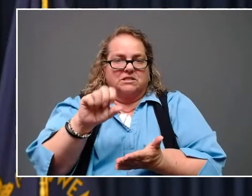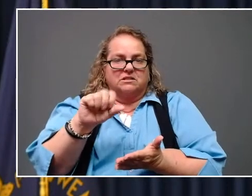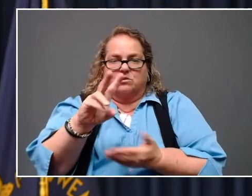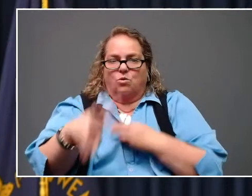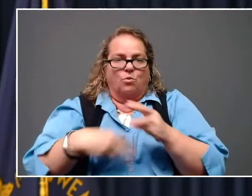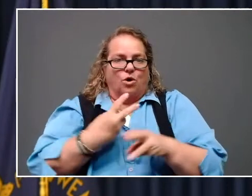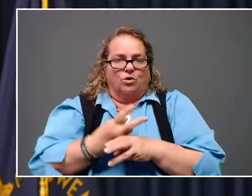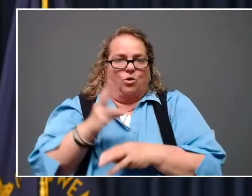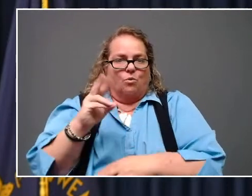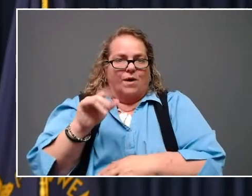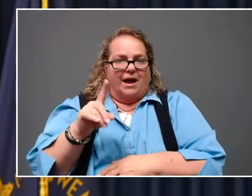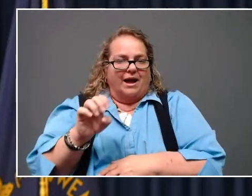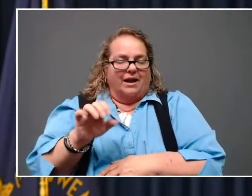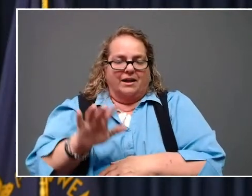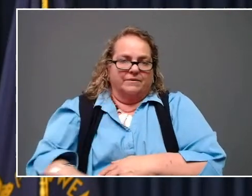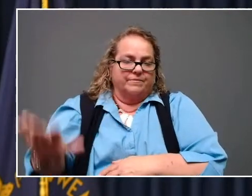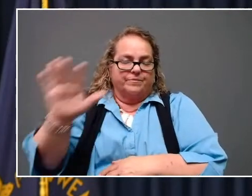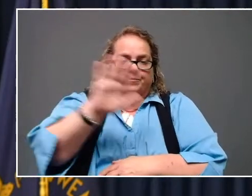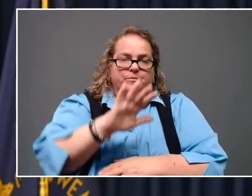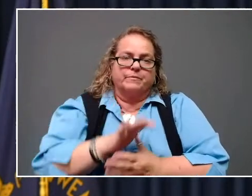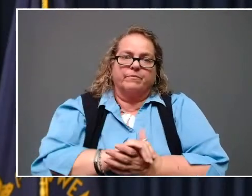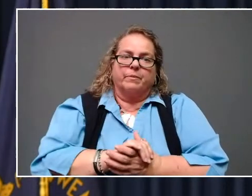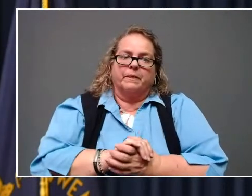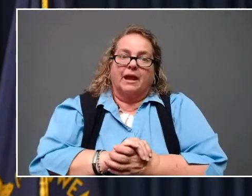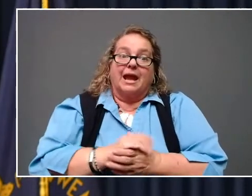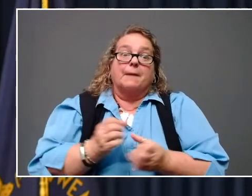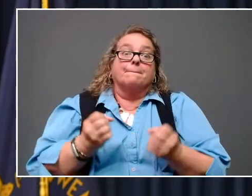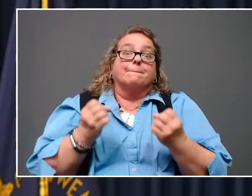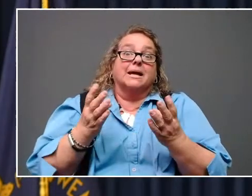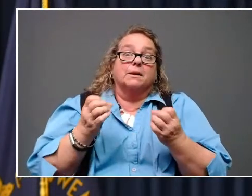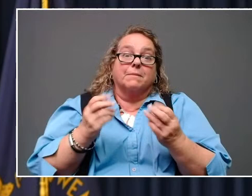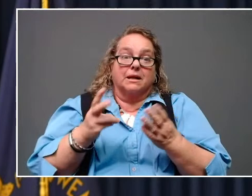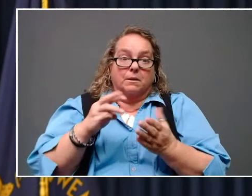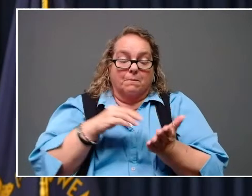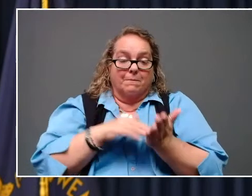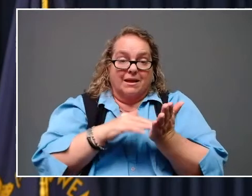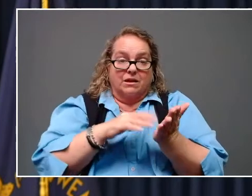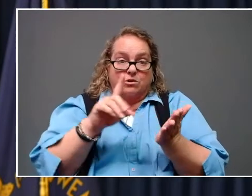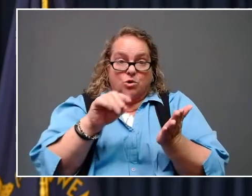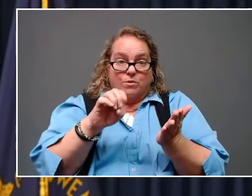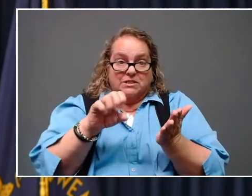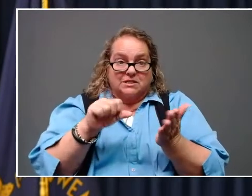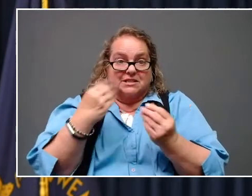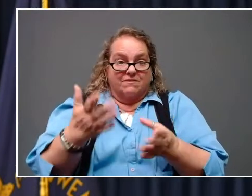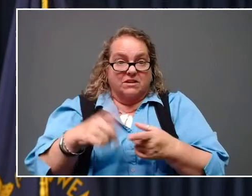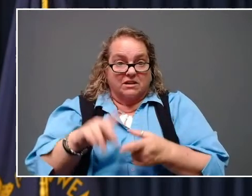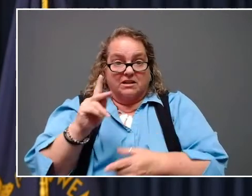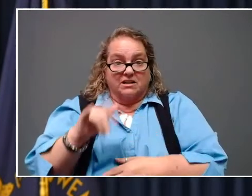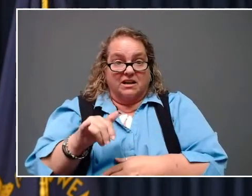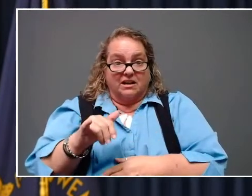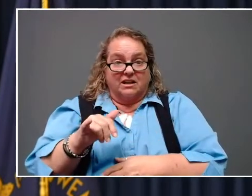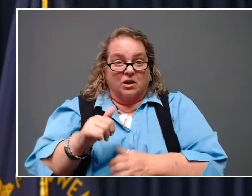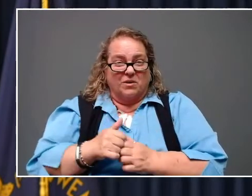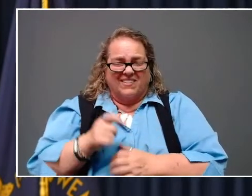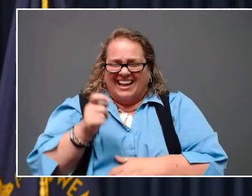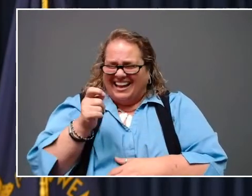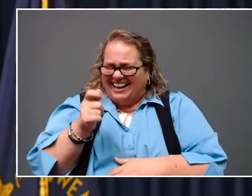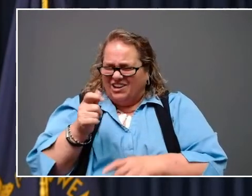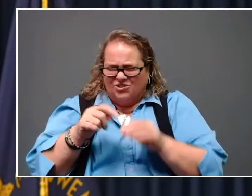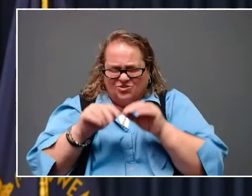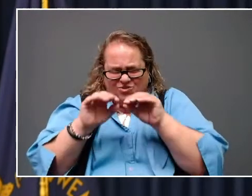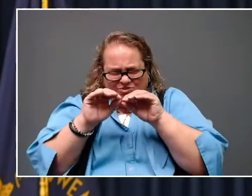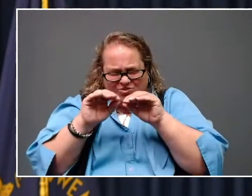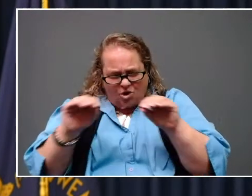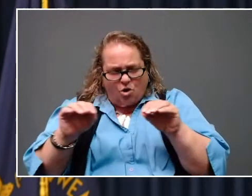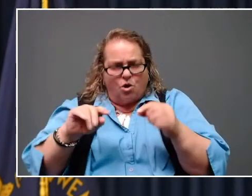look at that number before I came here. And many, many millions of doses have been given in Kentucky with little to no signal of